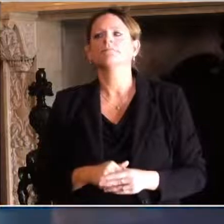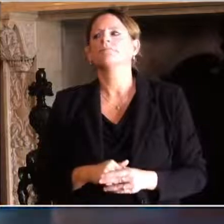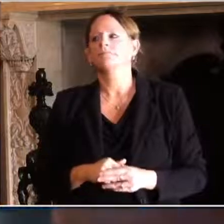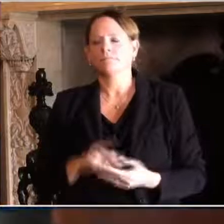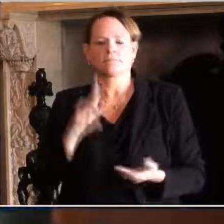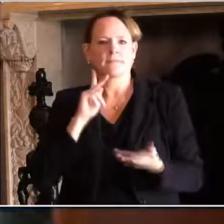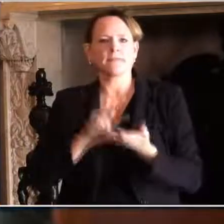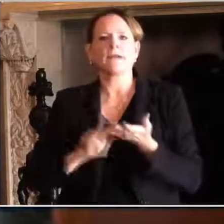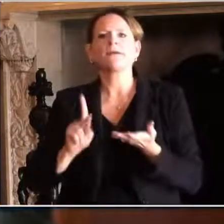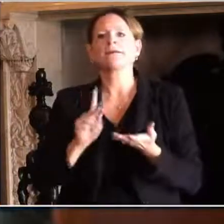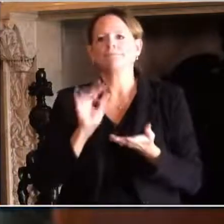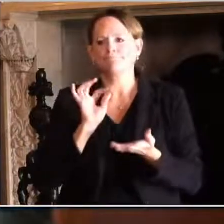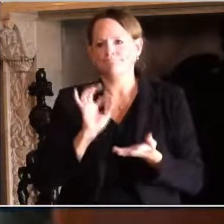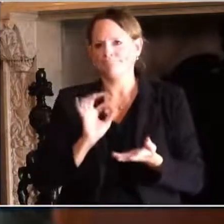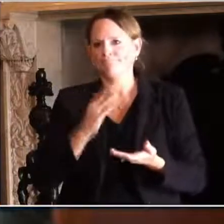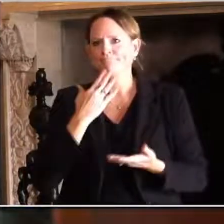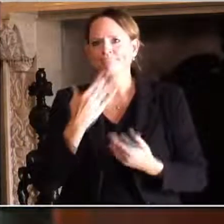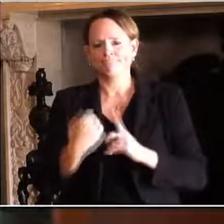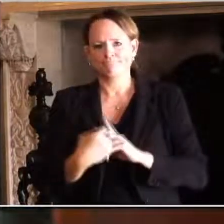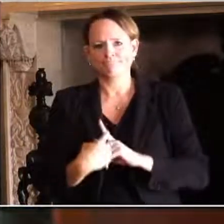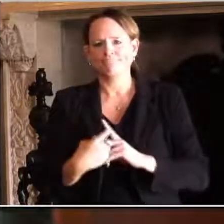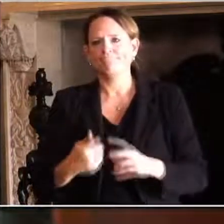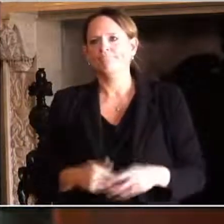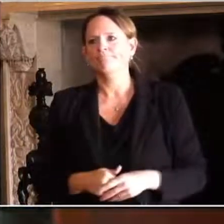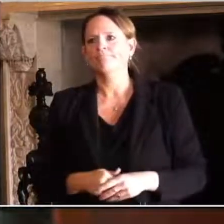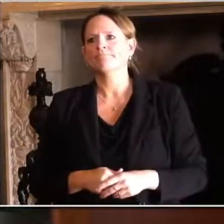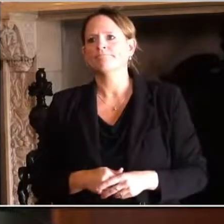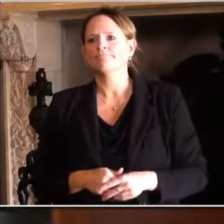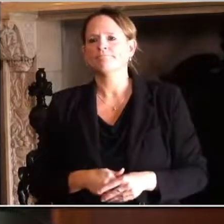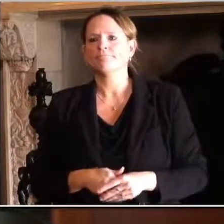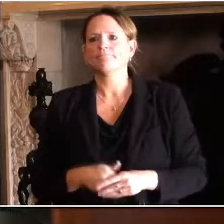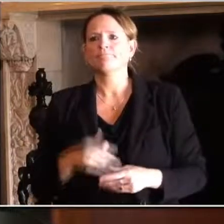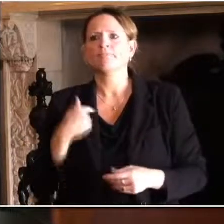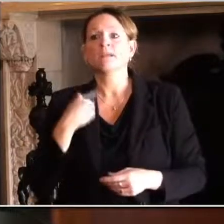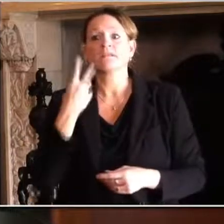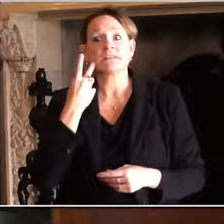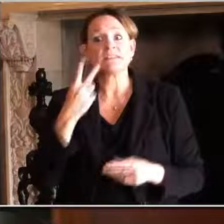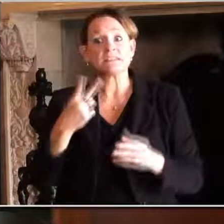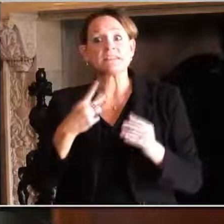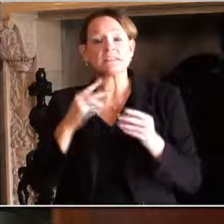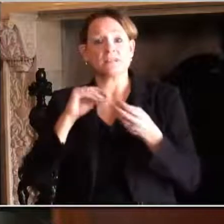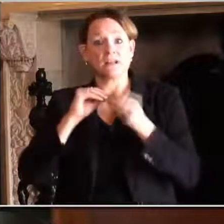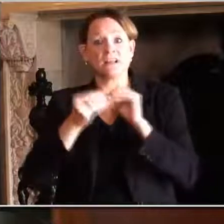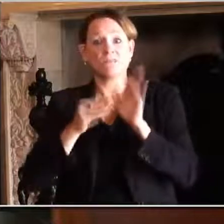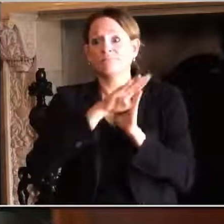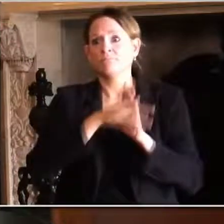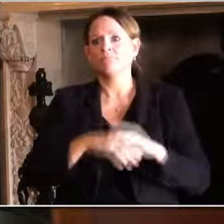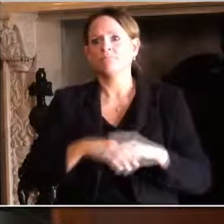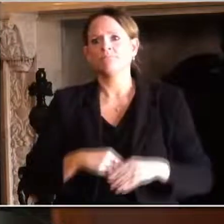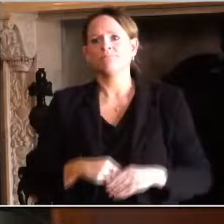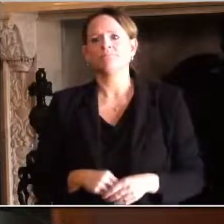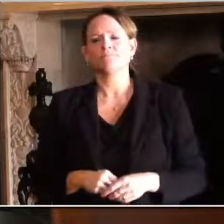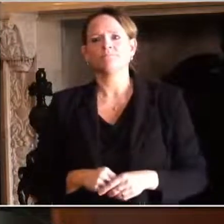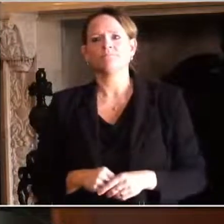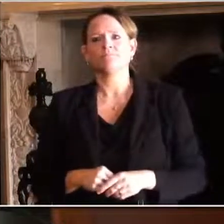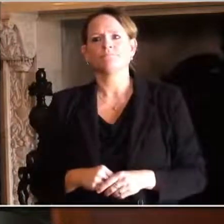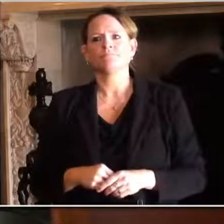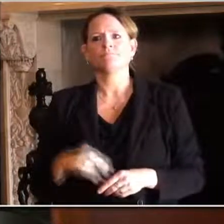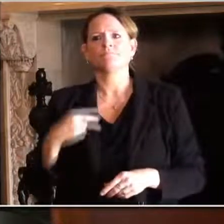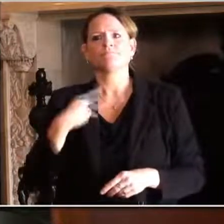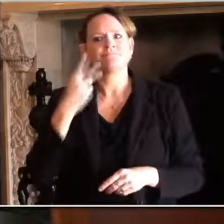things. One, as we have seen a surge in cases here in Wisconsin, we have seen a demand for